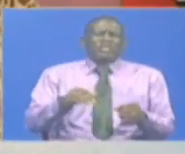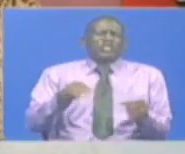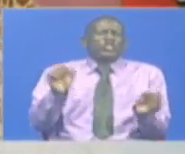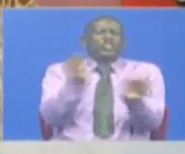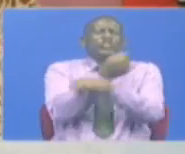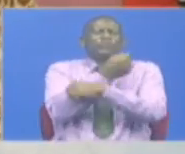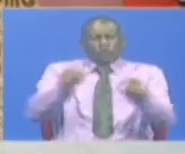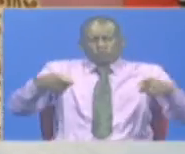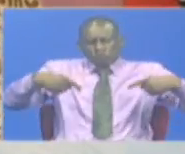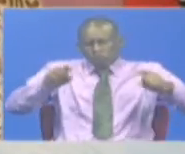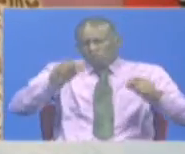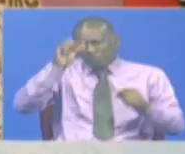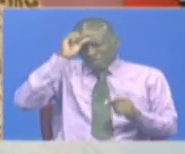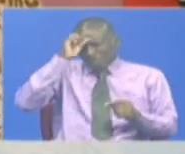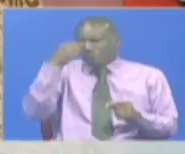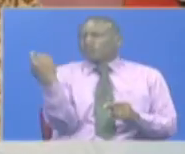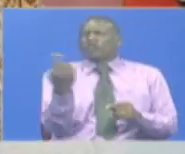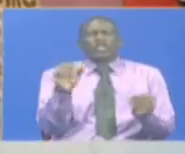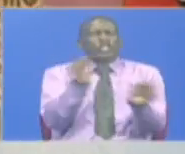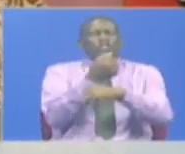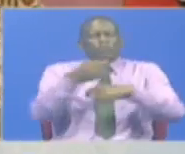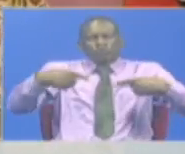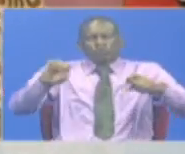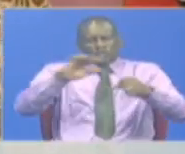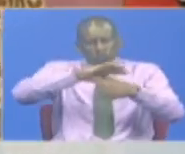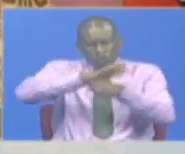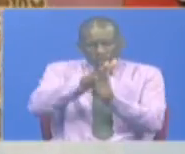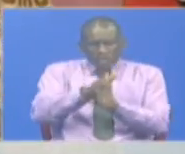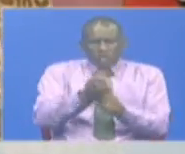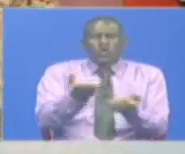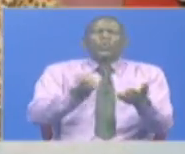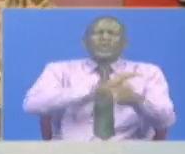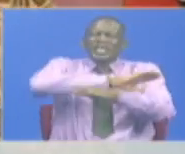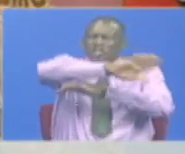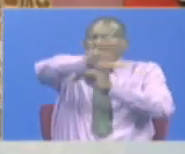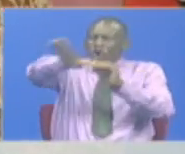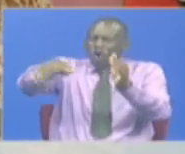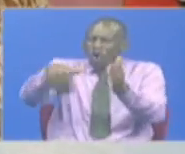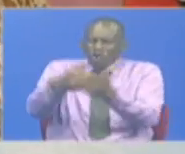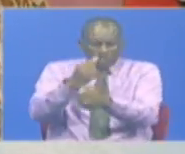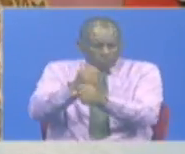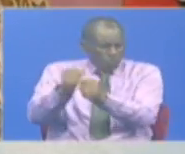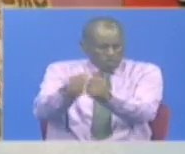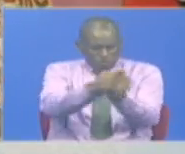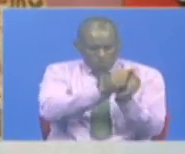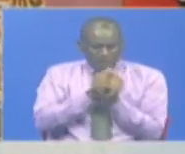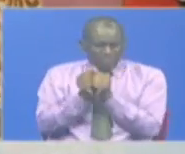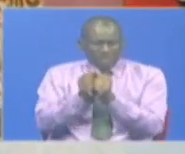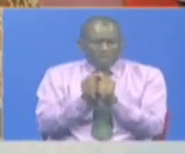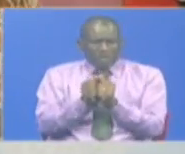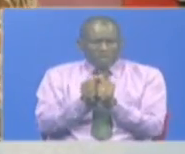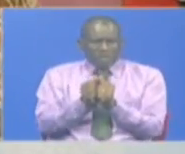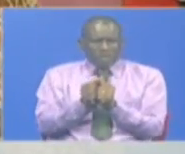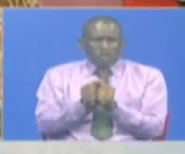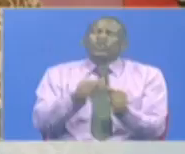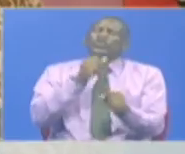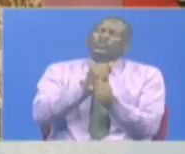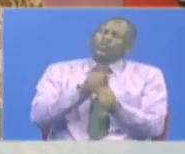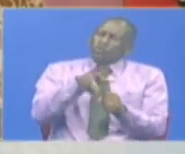na serikali peke yake. Inatuhitaji sisi wote, kila moja wetu afanye jukumu